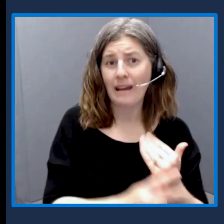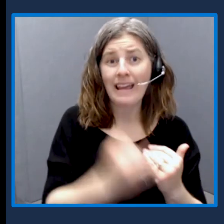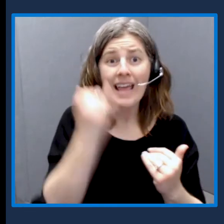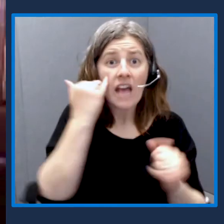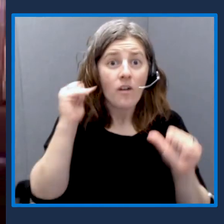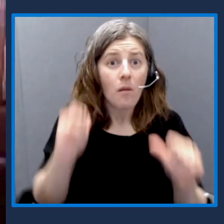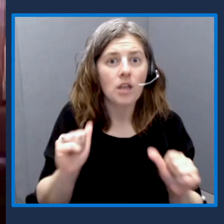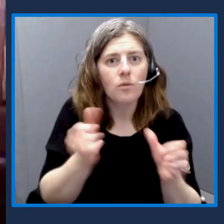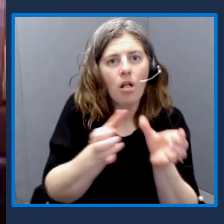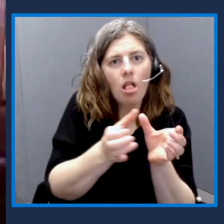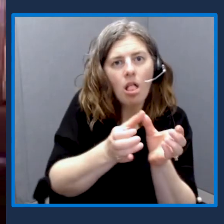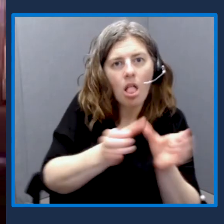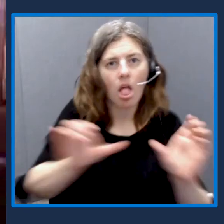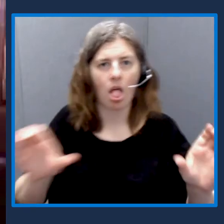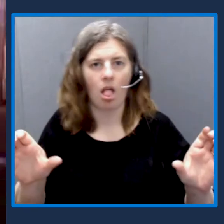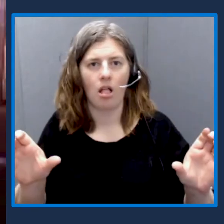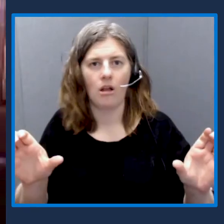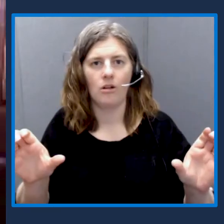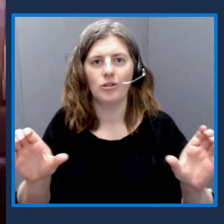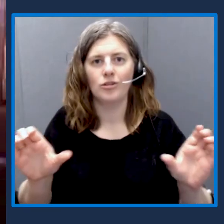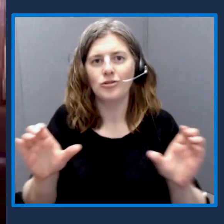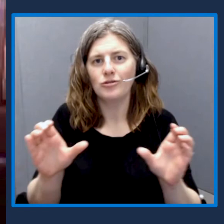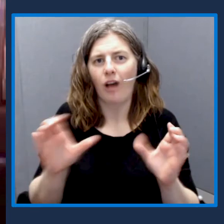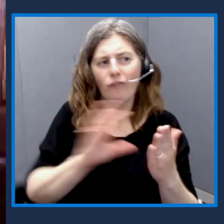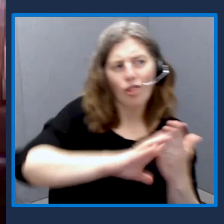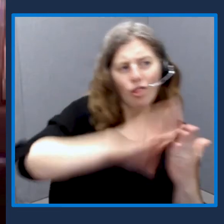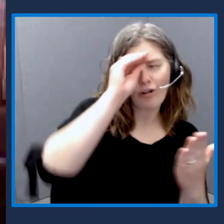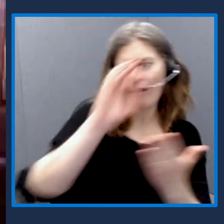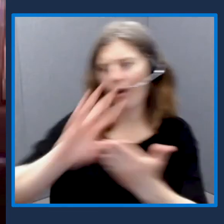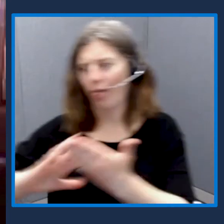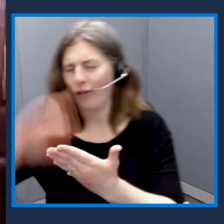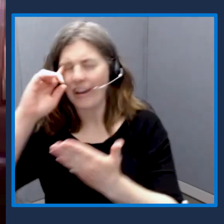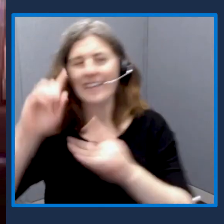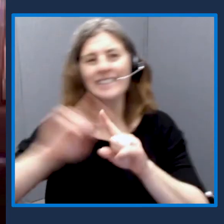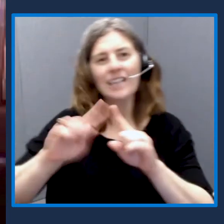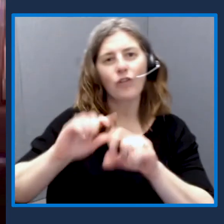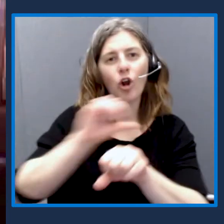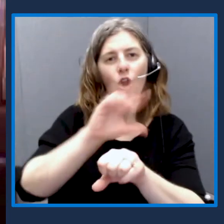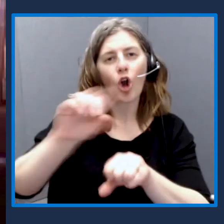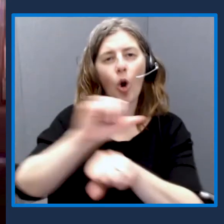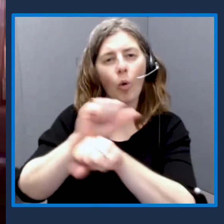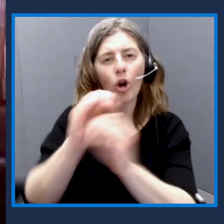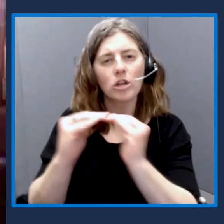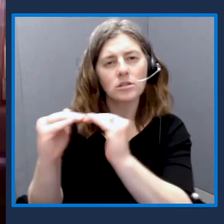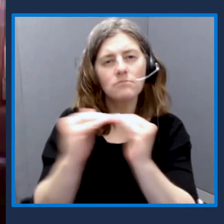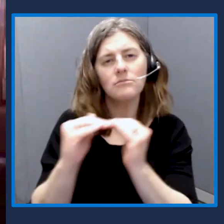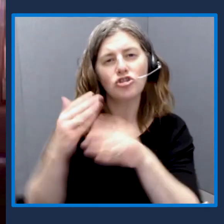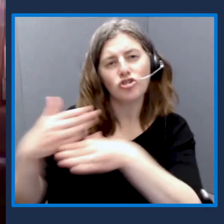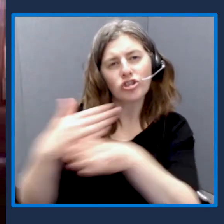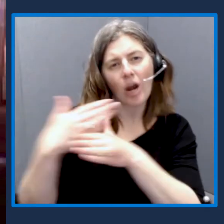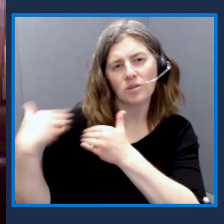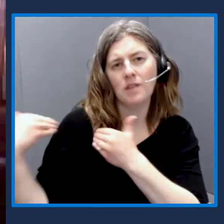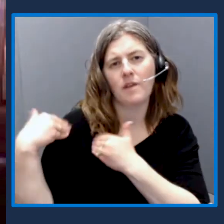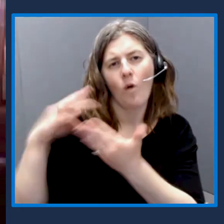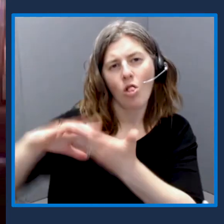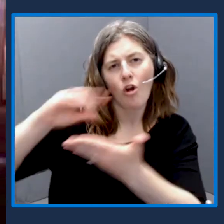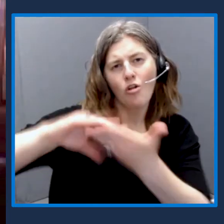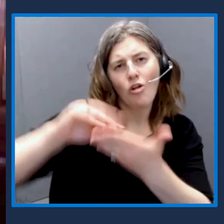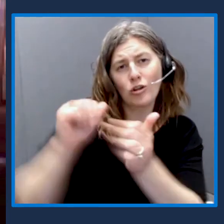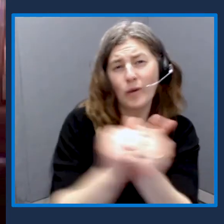of learning to use an assistive technology among your colleagues. And of course, the